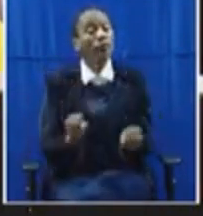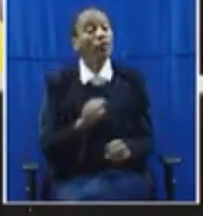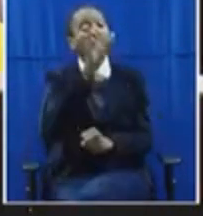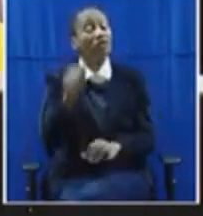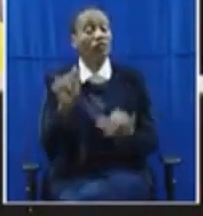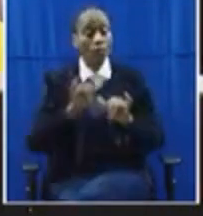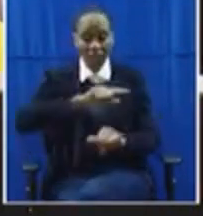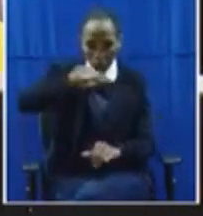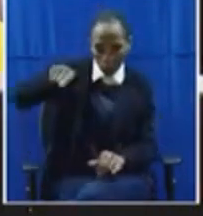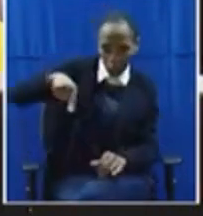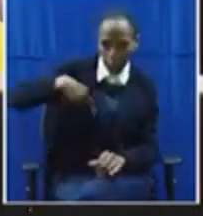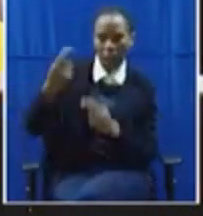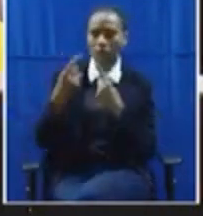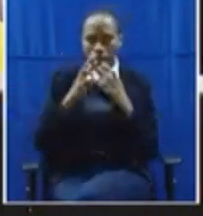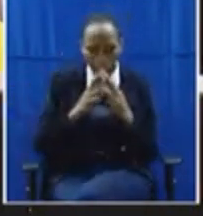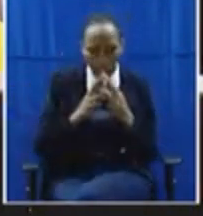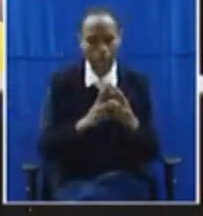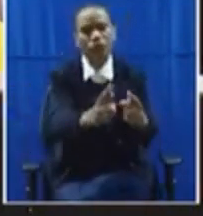us